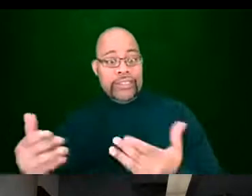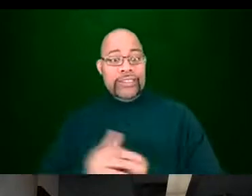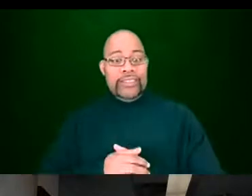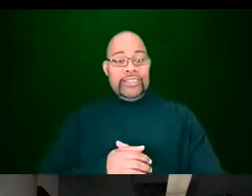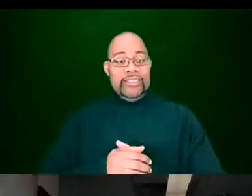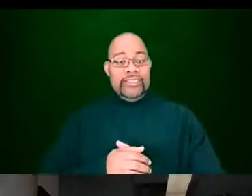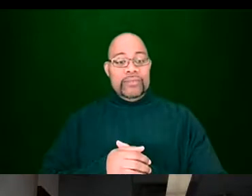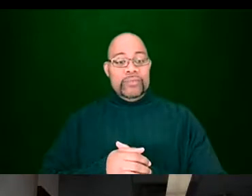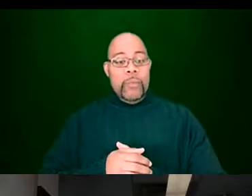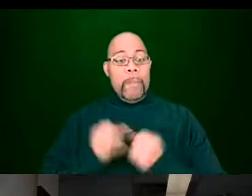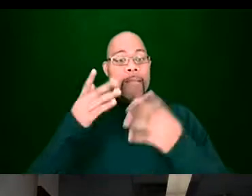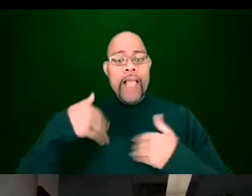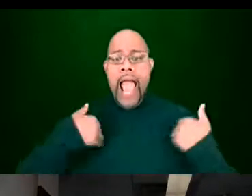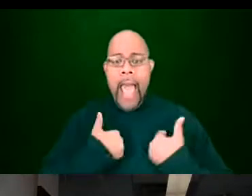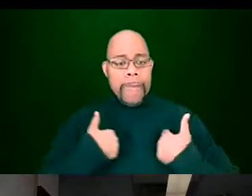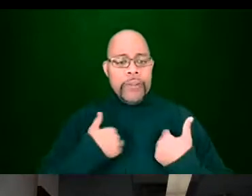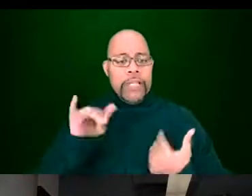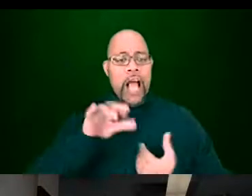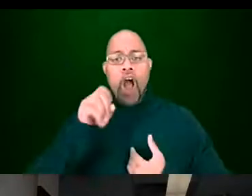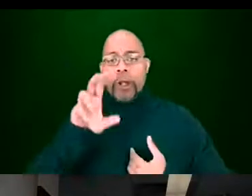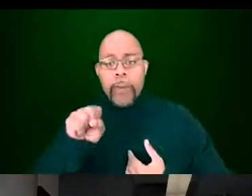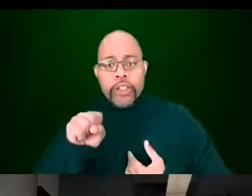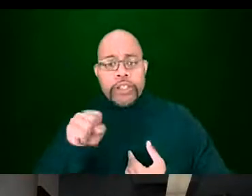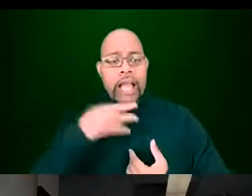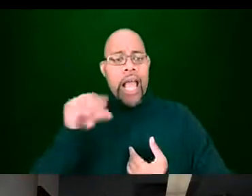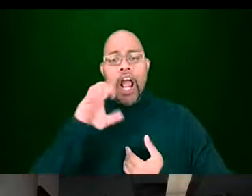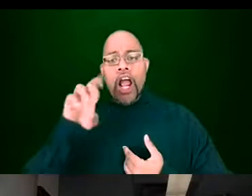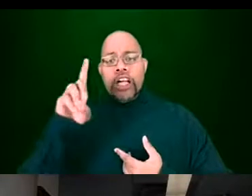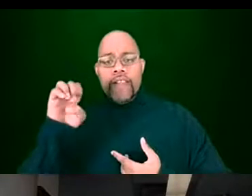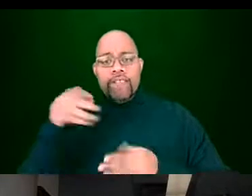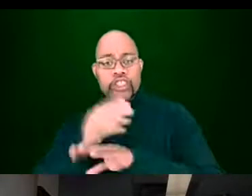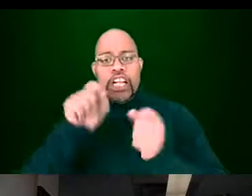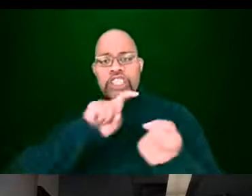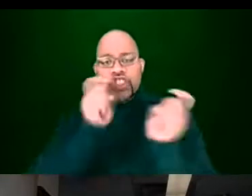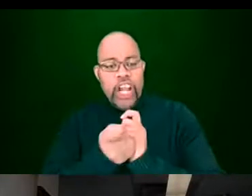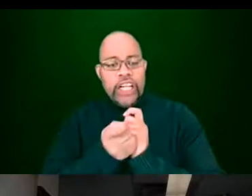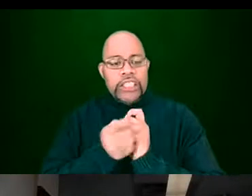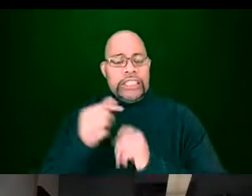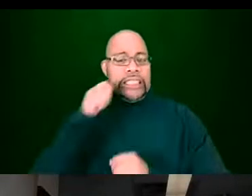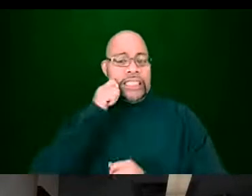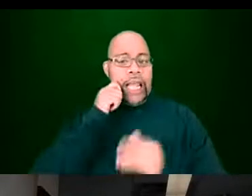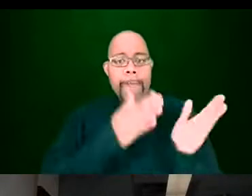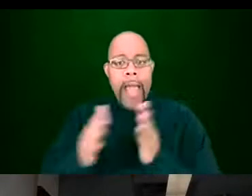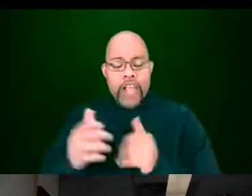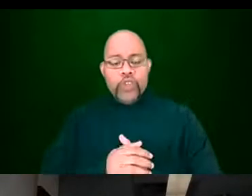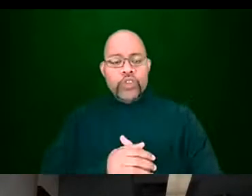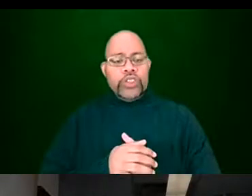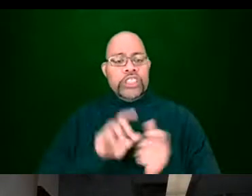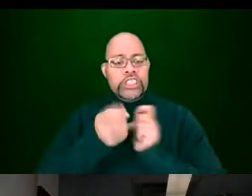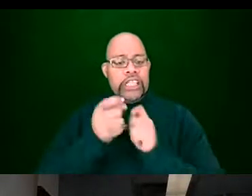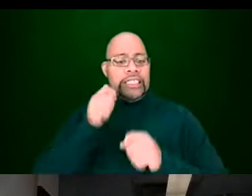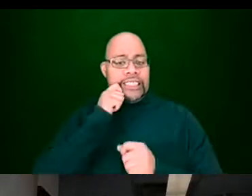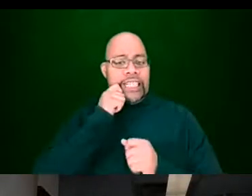disguise. A lot of our animals like octopuses and cuttlefish, they can change their skin pattern, they can change their